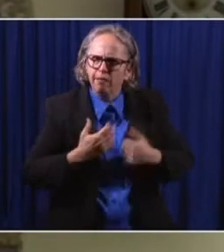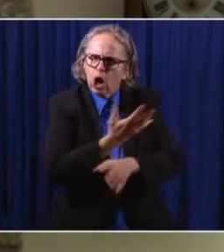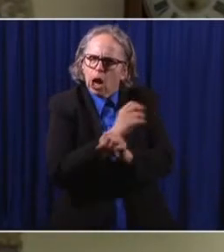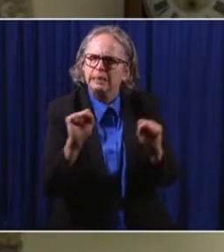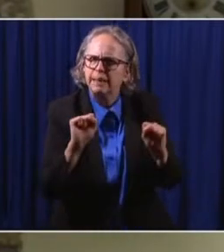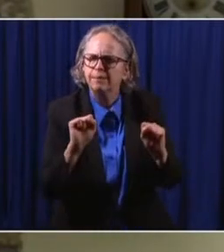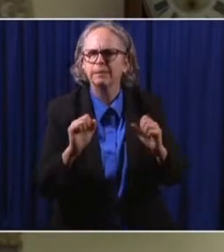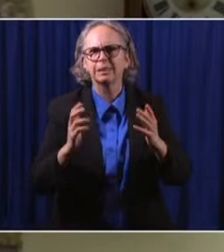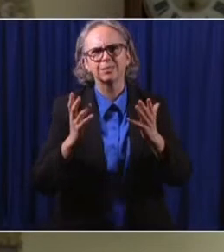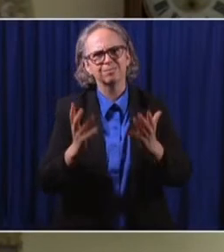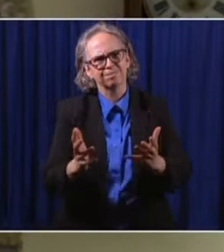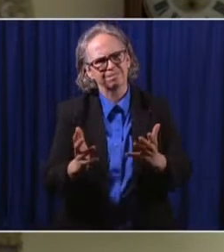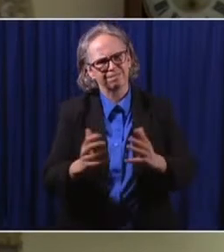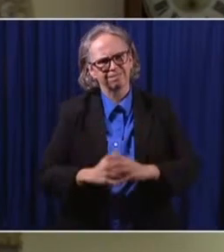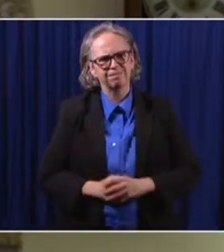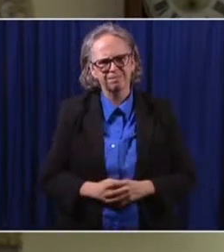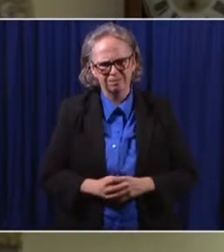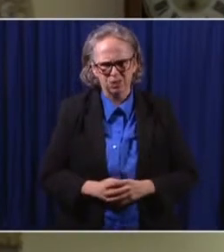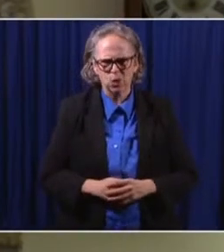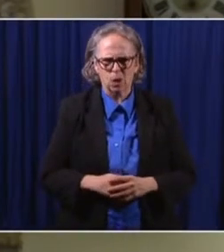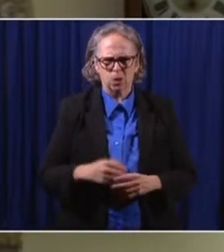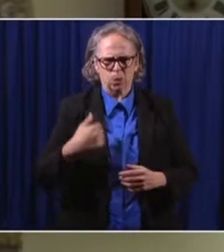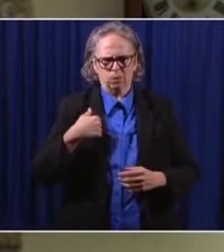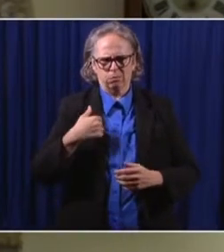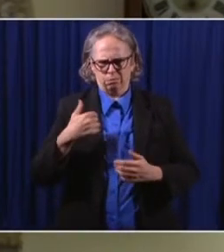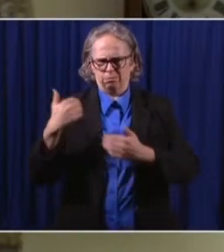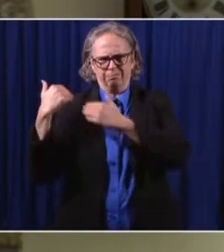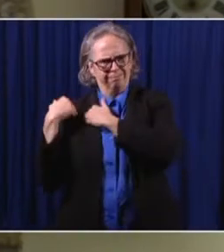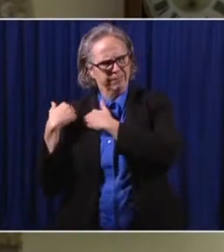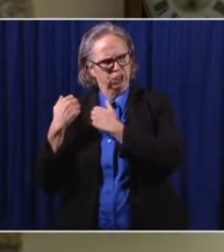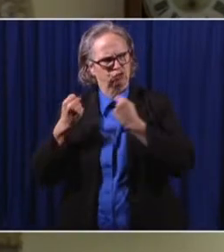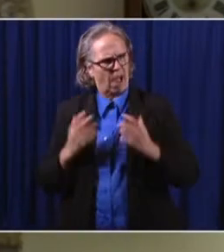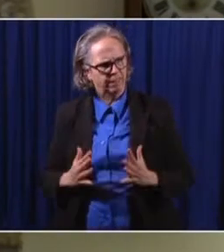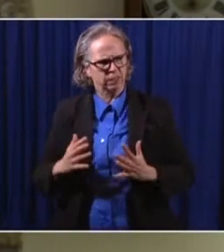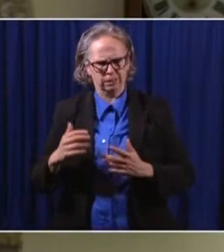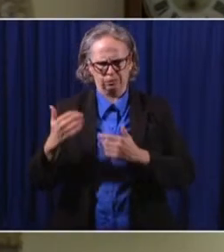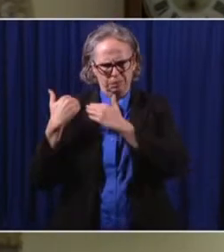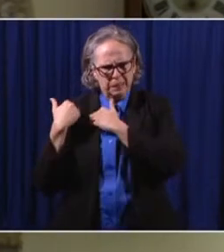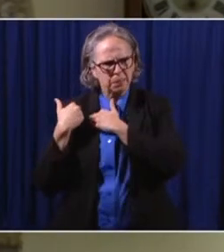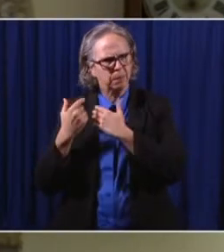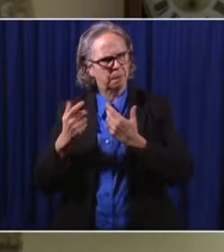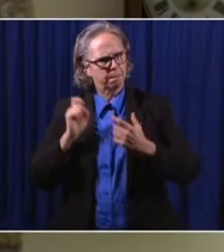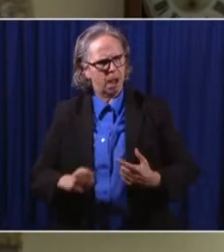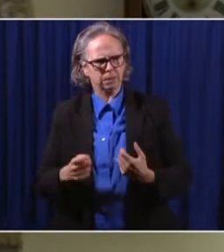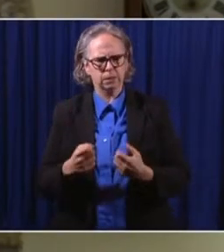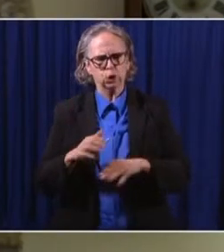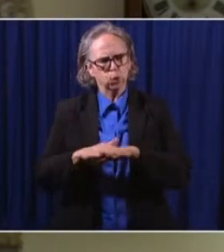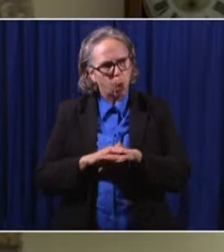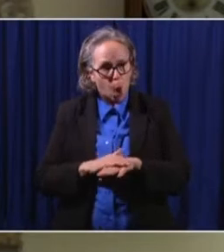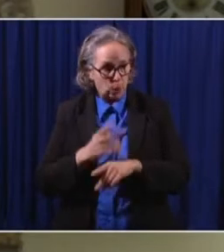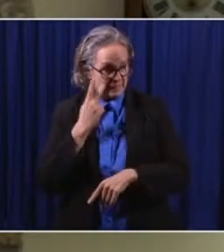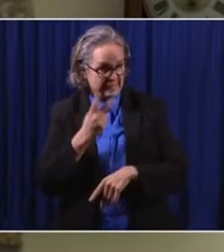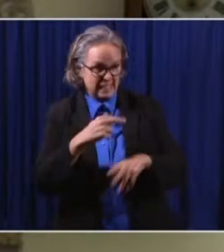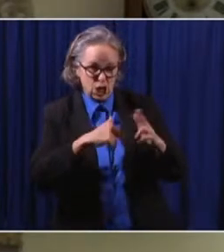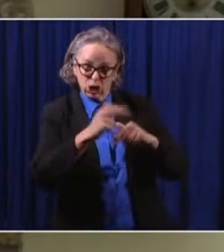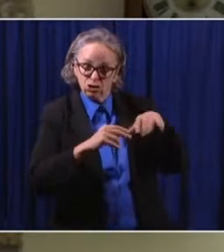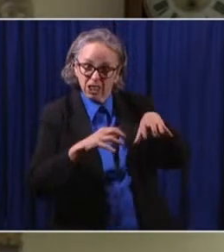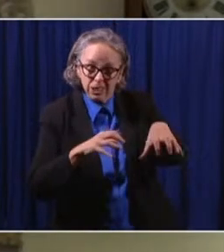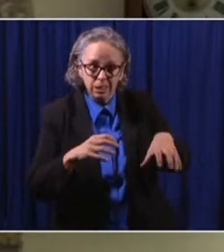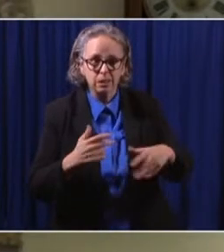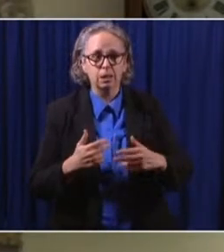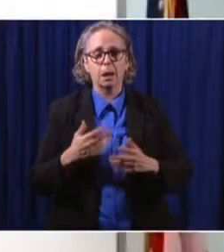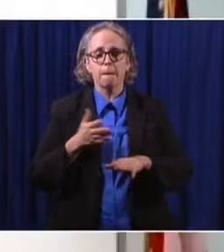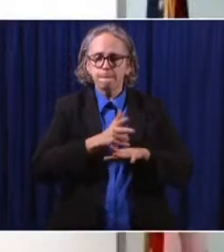and other drivers. And so I guess the message is slow down, stay awake. Slow down, move over,